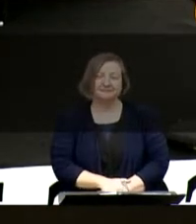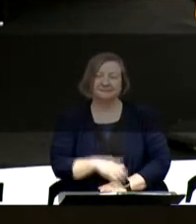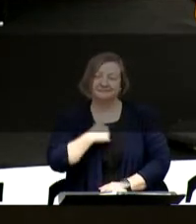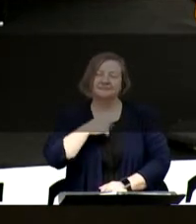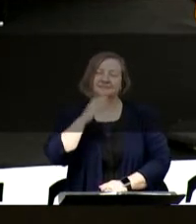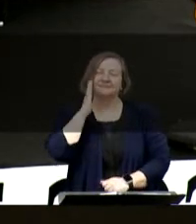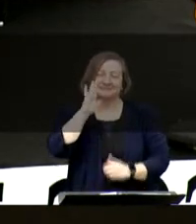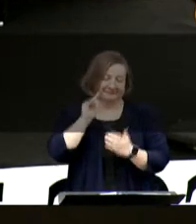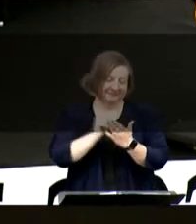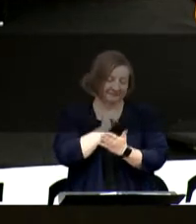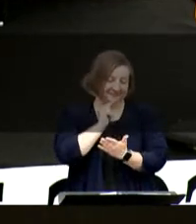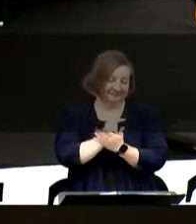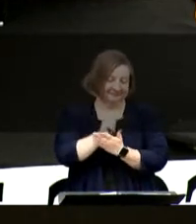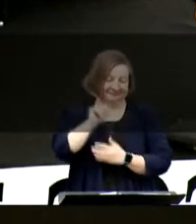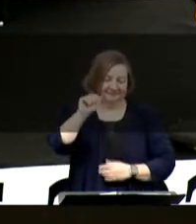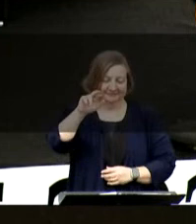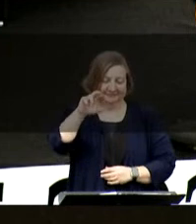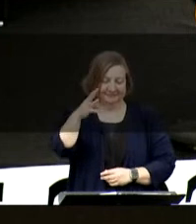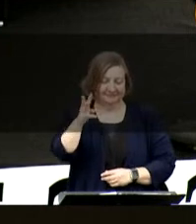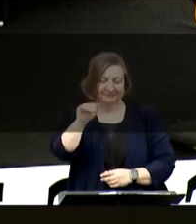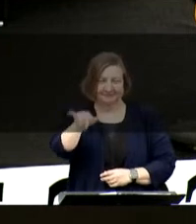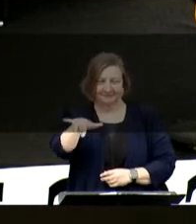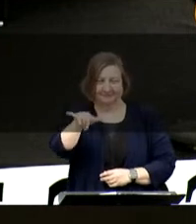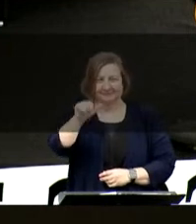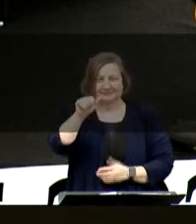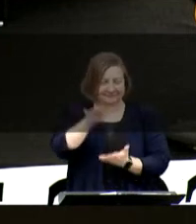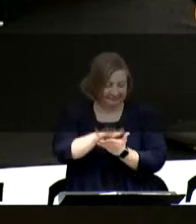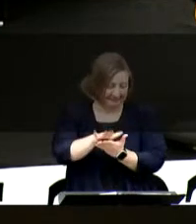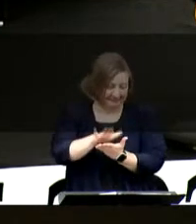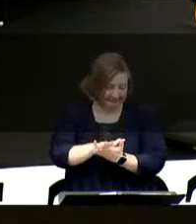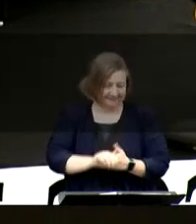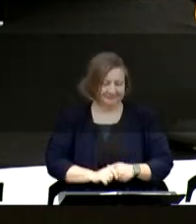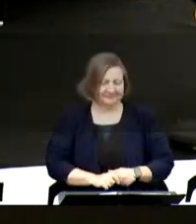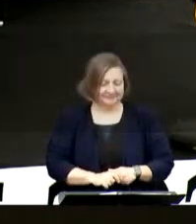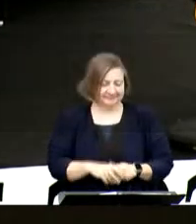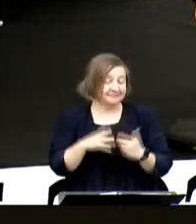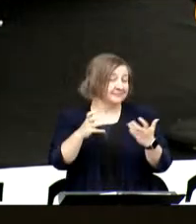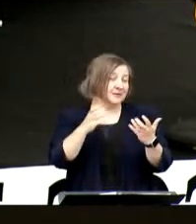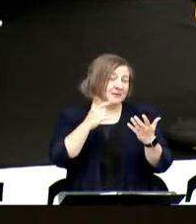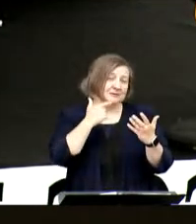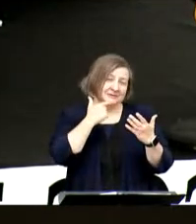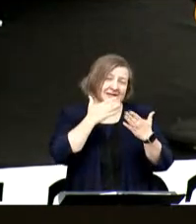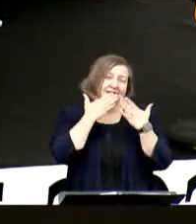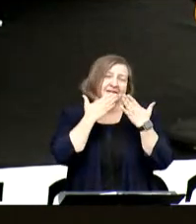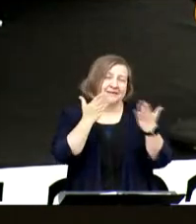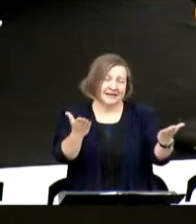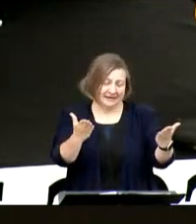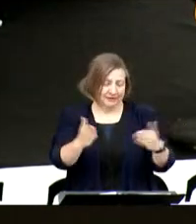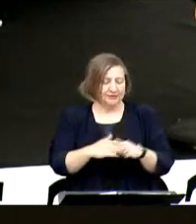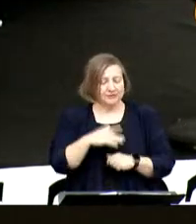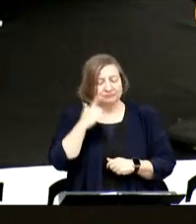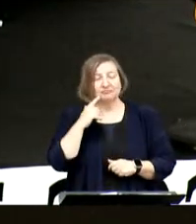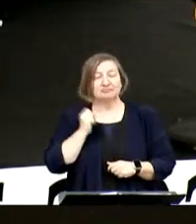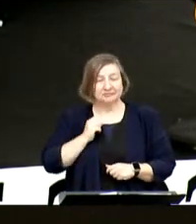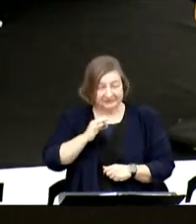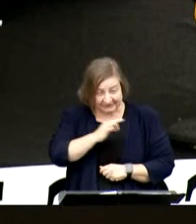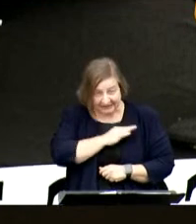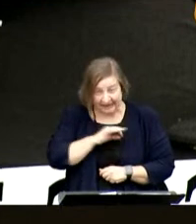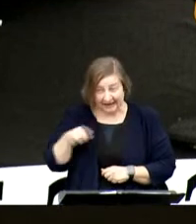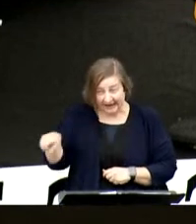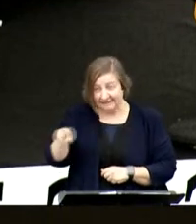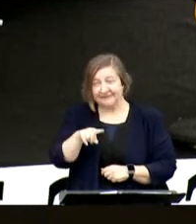I'm graduating from Archway Academy, and I want to say thank you for all the staff